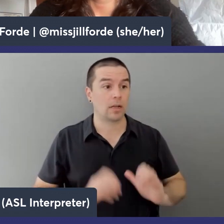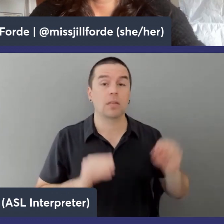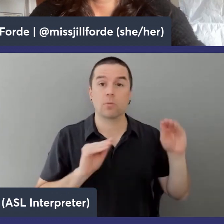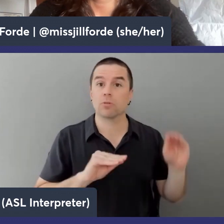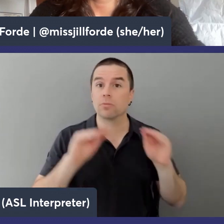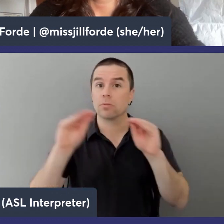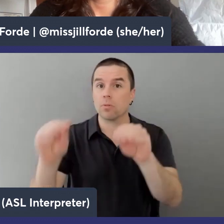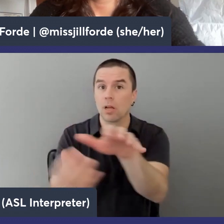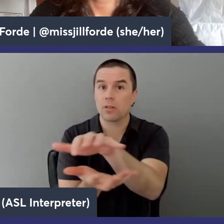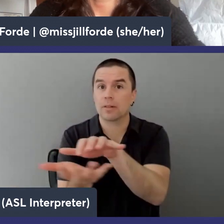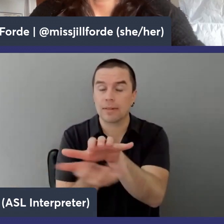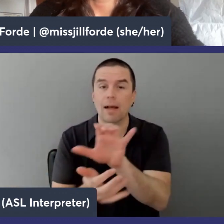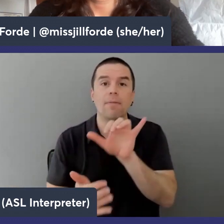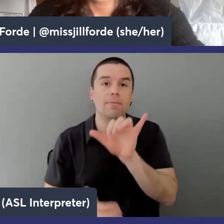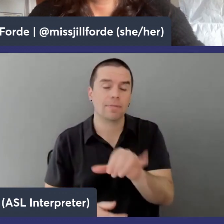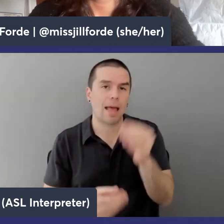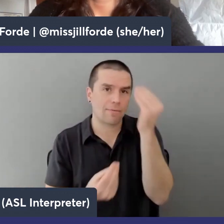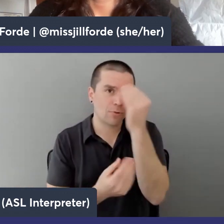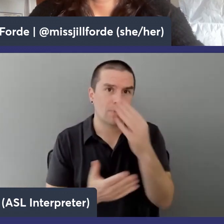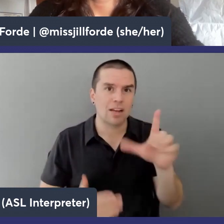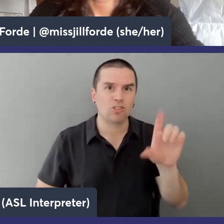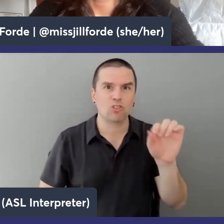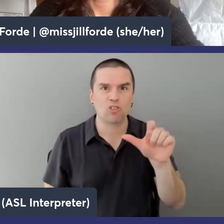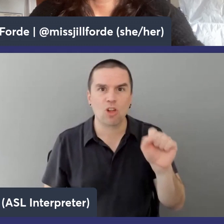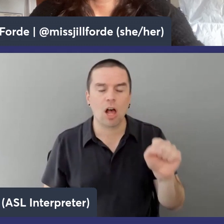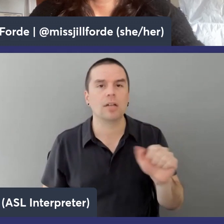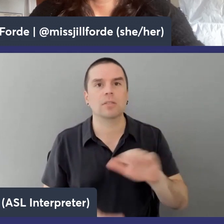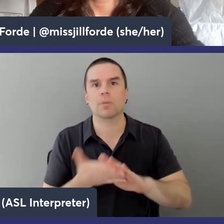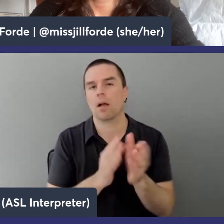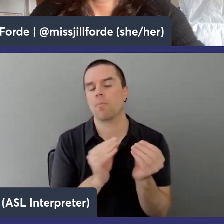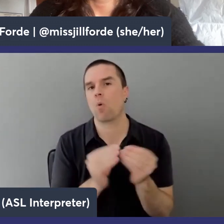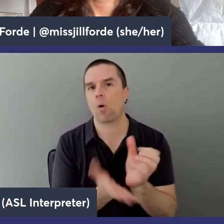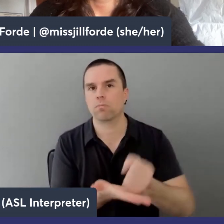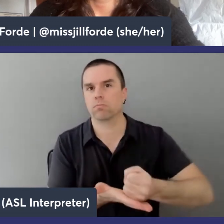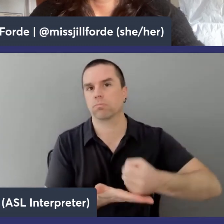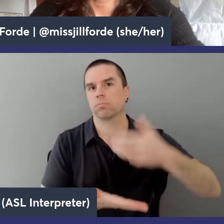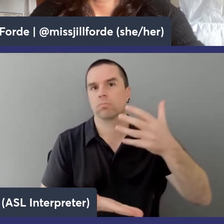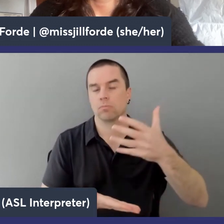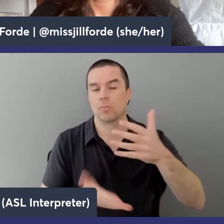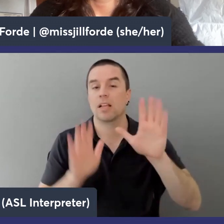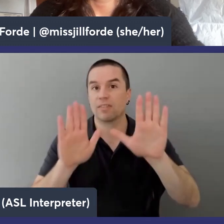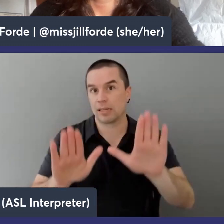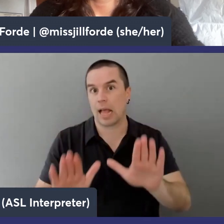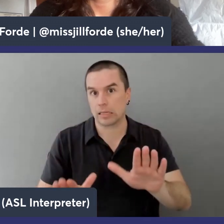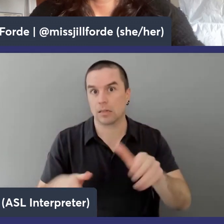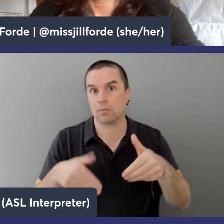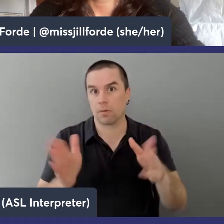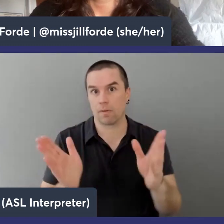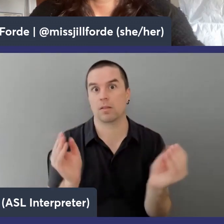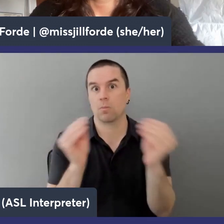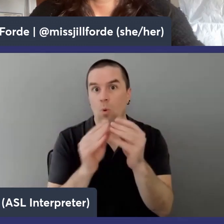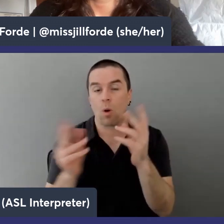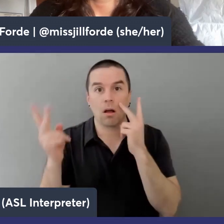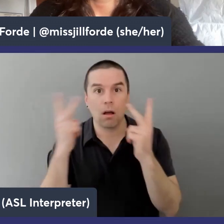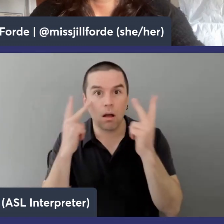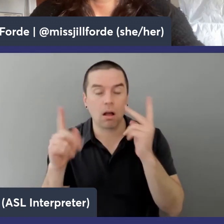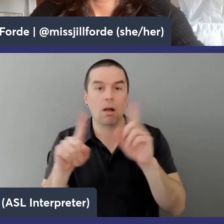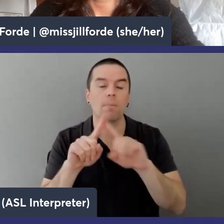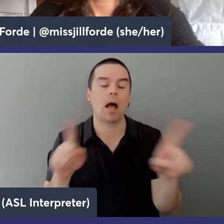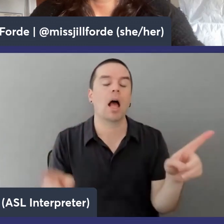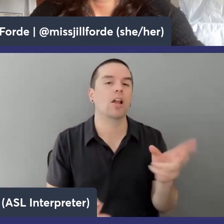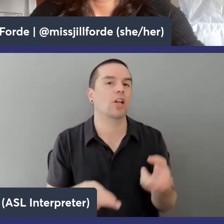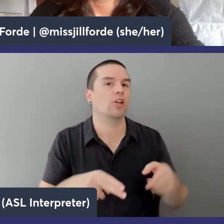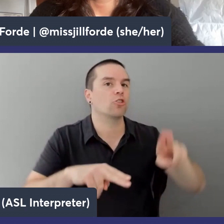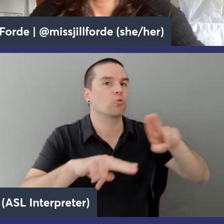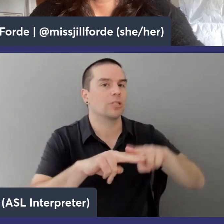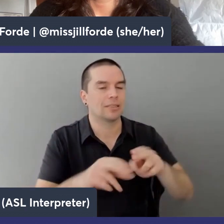is getting more and more verbose, which is great because it provides more visibility, but it also increases the volume of data that needs